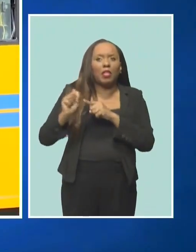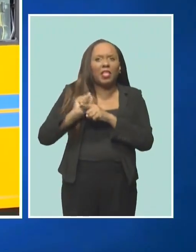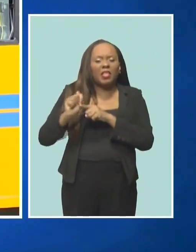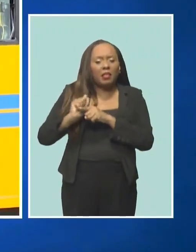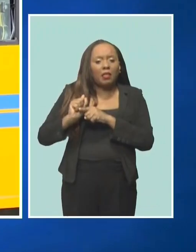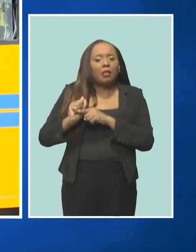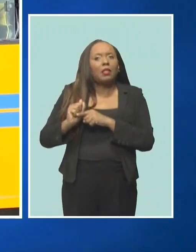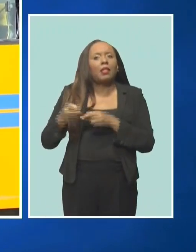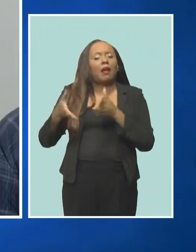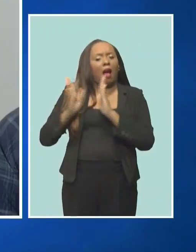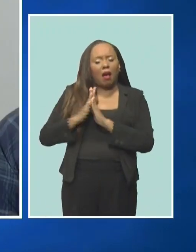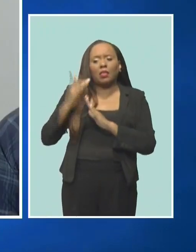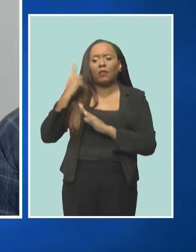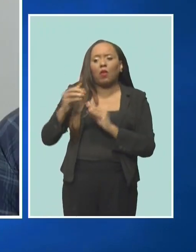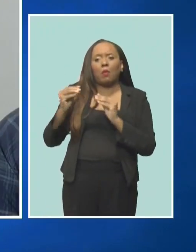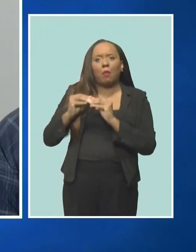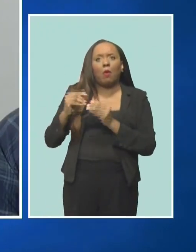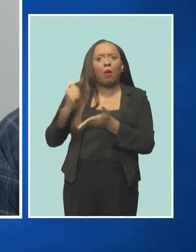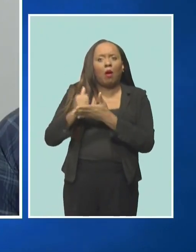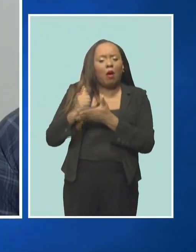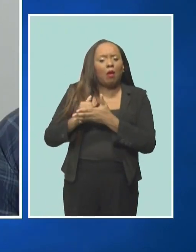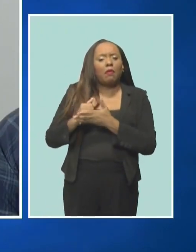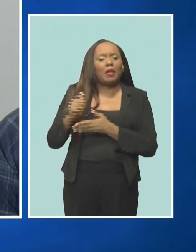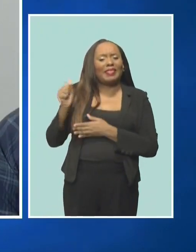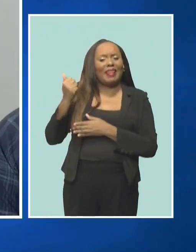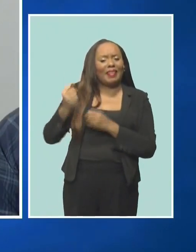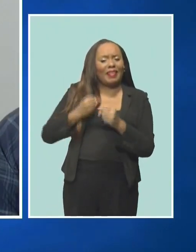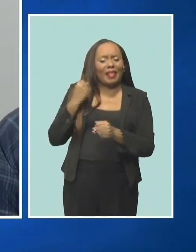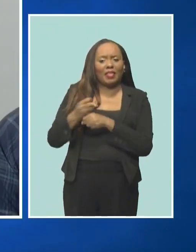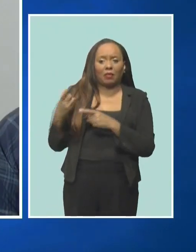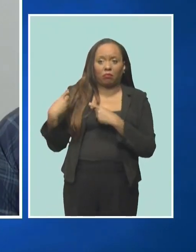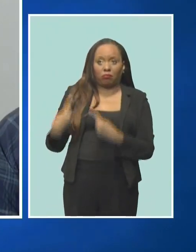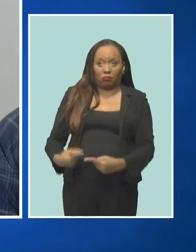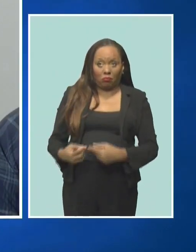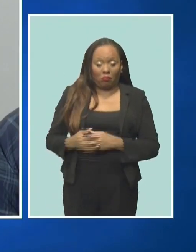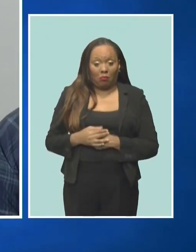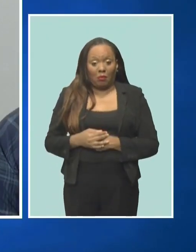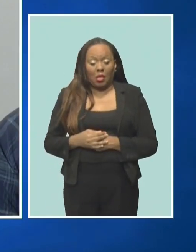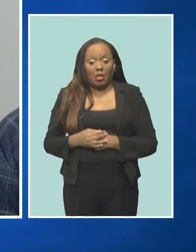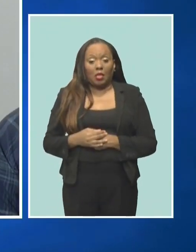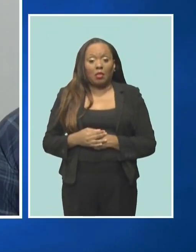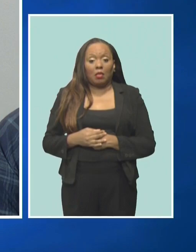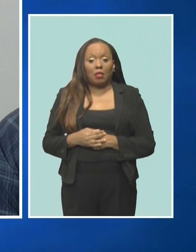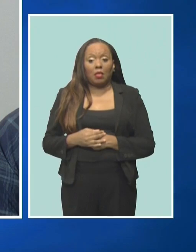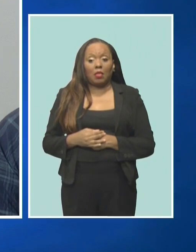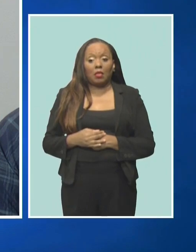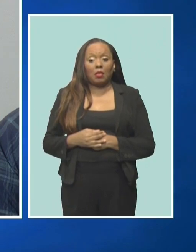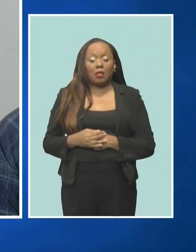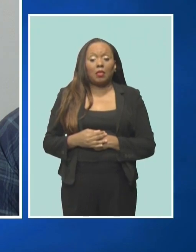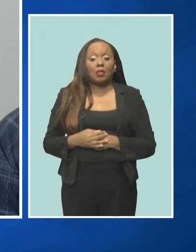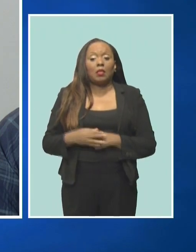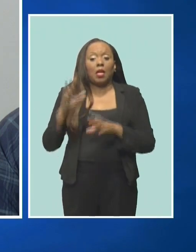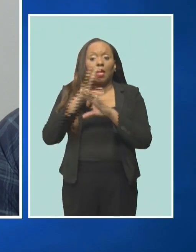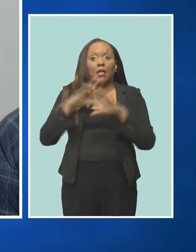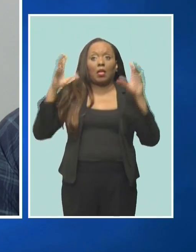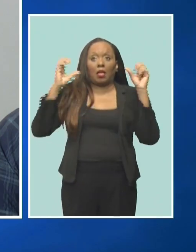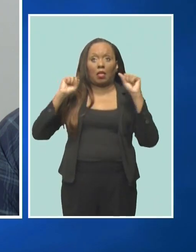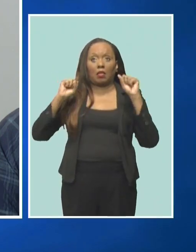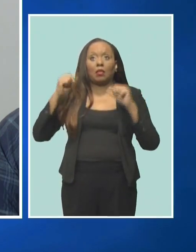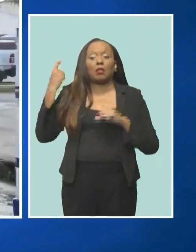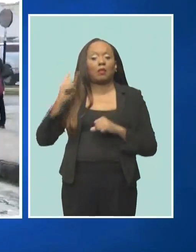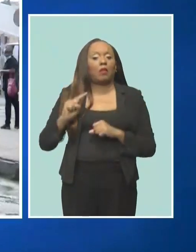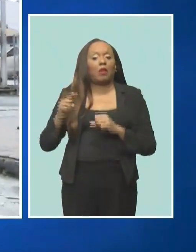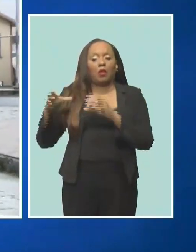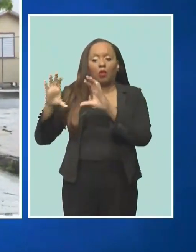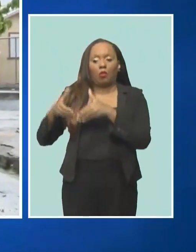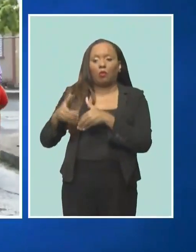decade. Chairman of the Alliance Owners of Public Transport, Roy Raphael, says they are set to roll out a Ride and Win